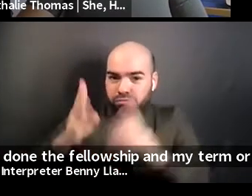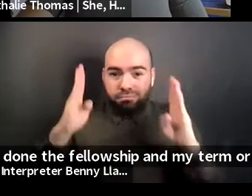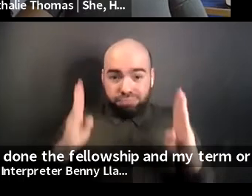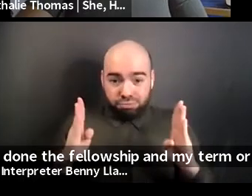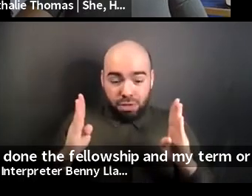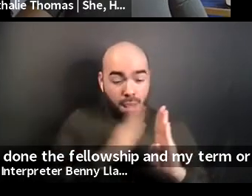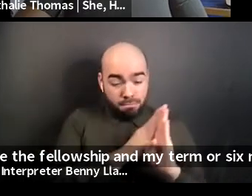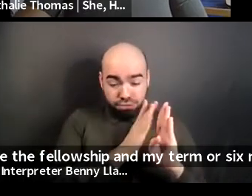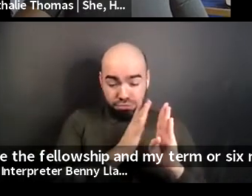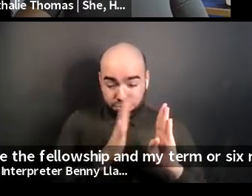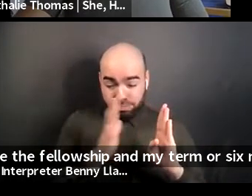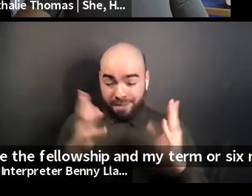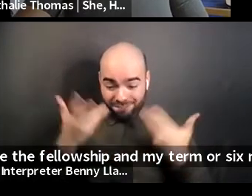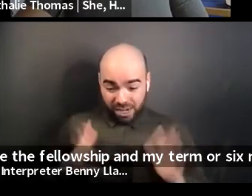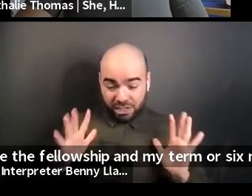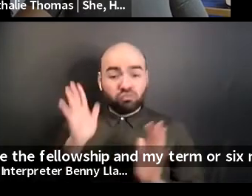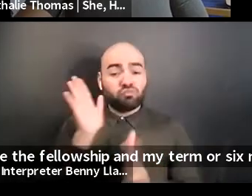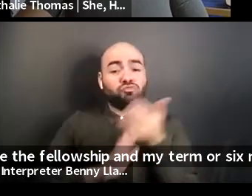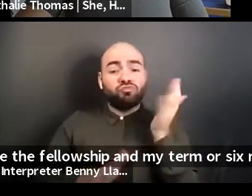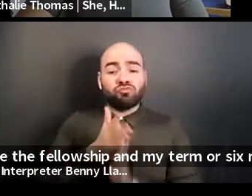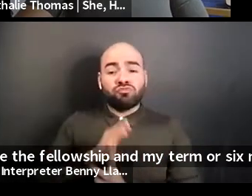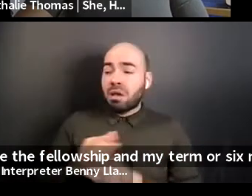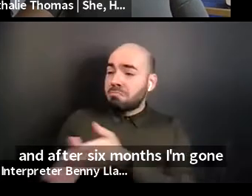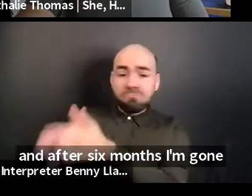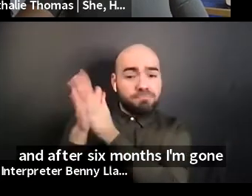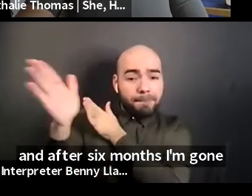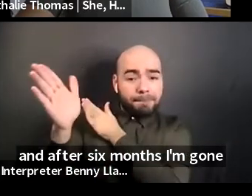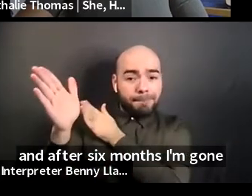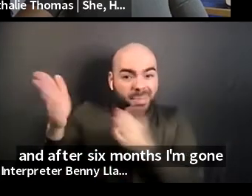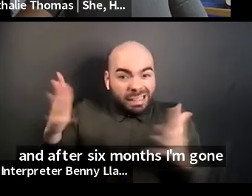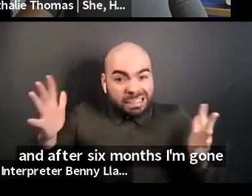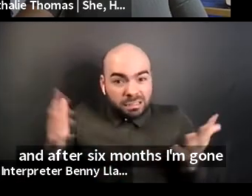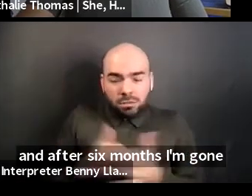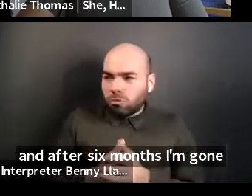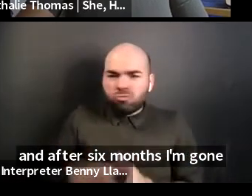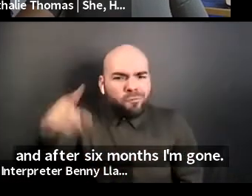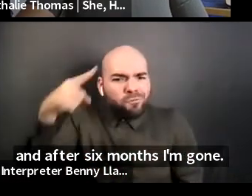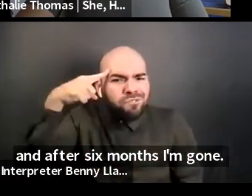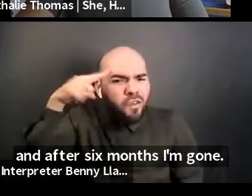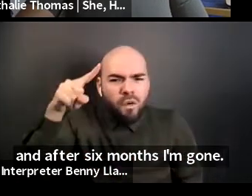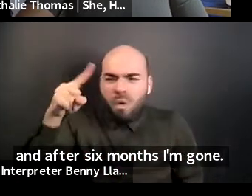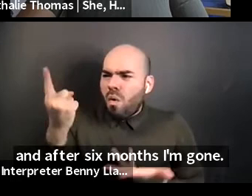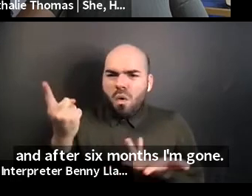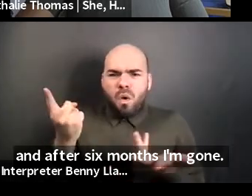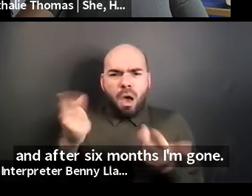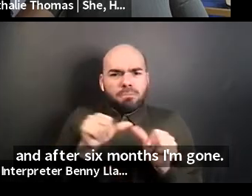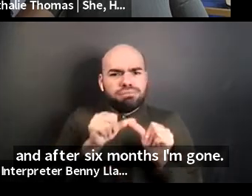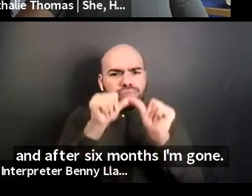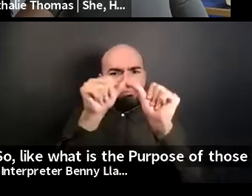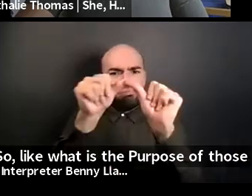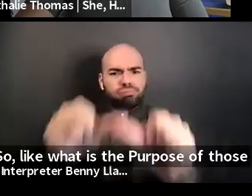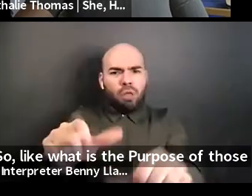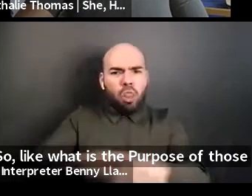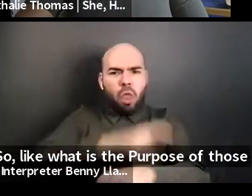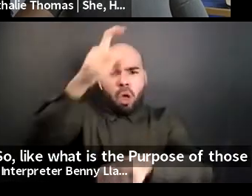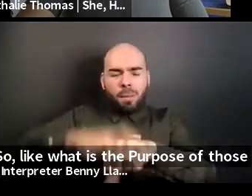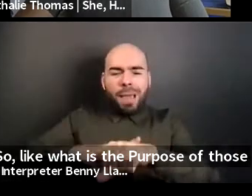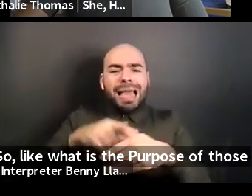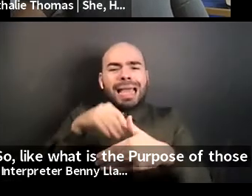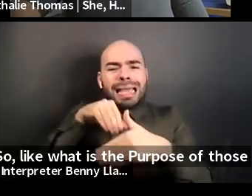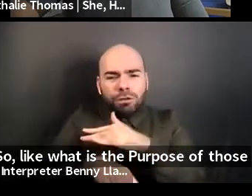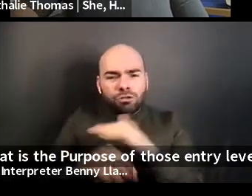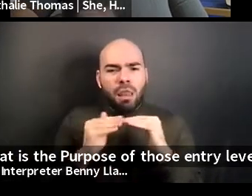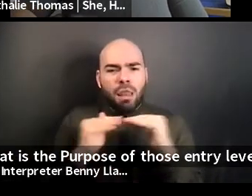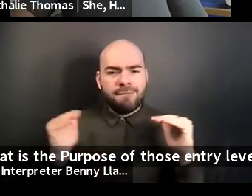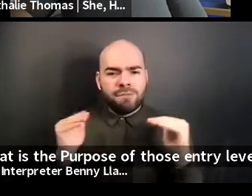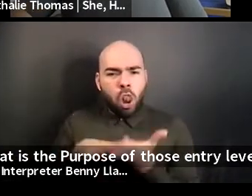I'm gone. So, like, what is the purpose of those entry-level learning